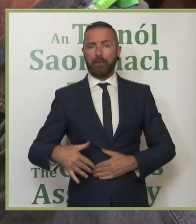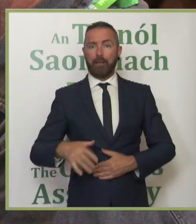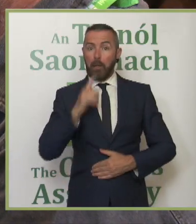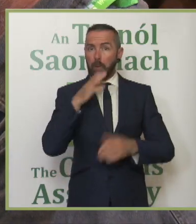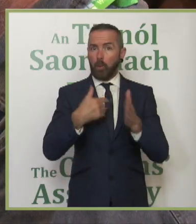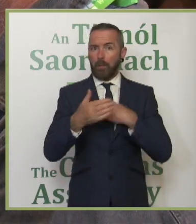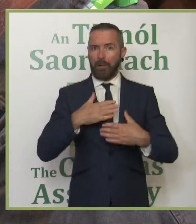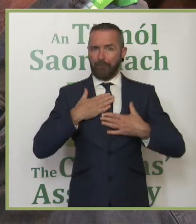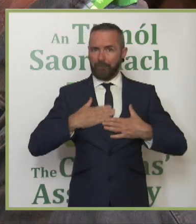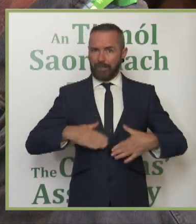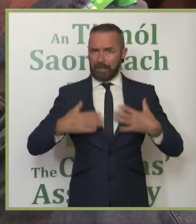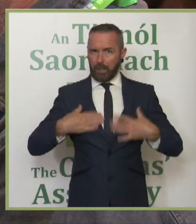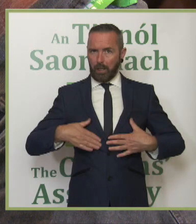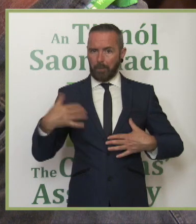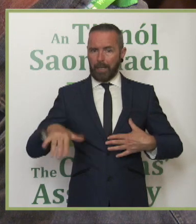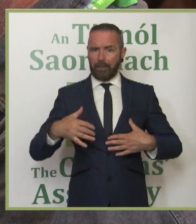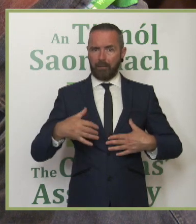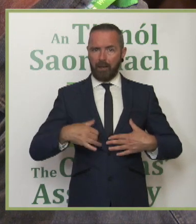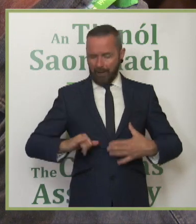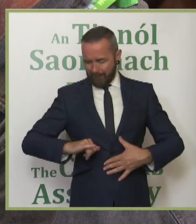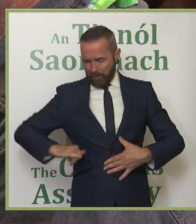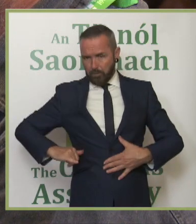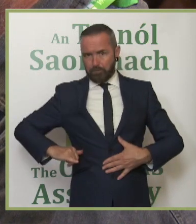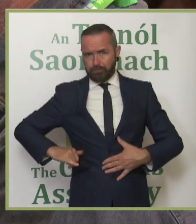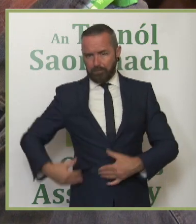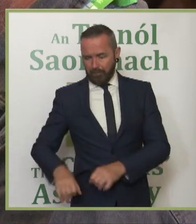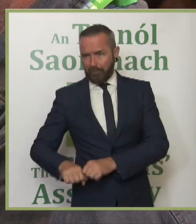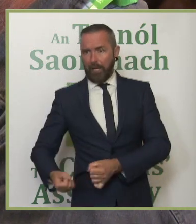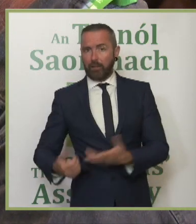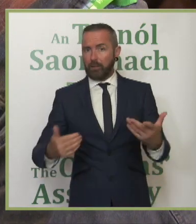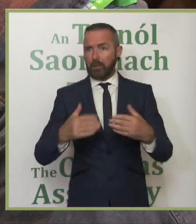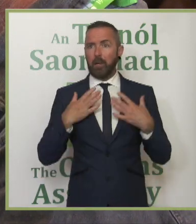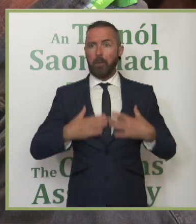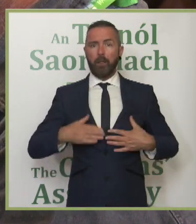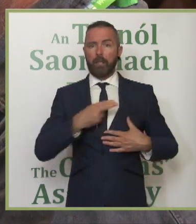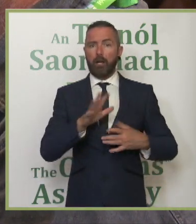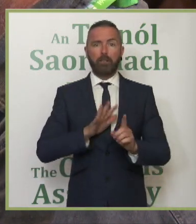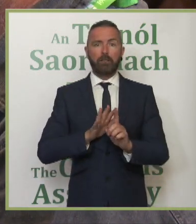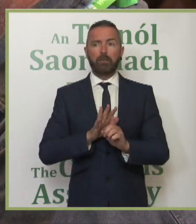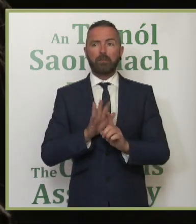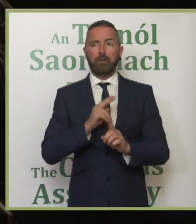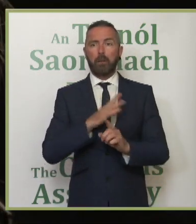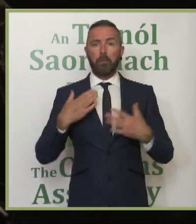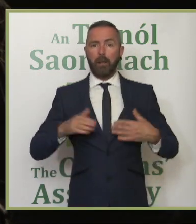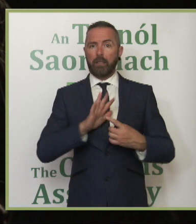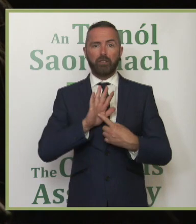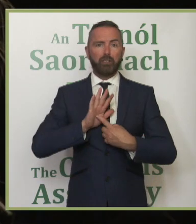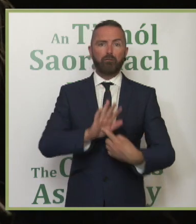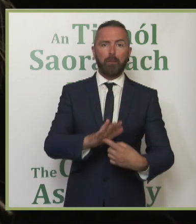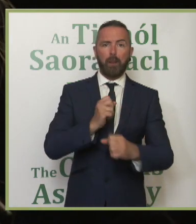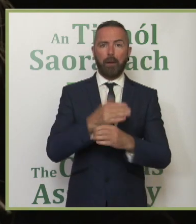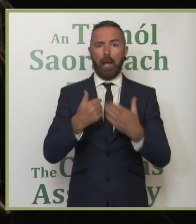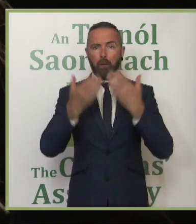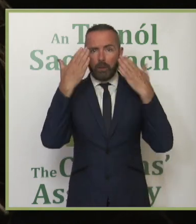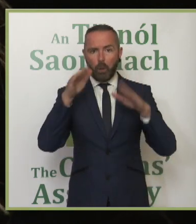gaping fracture. We see here that the body doesn't discriminate how we manifest pain. It manifests itself in